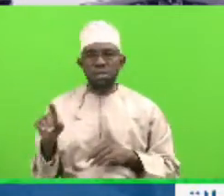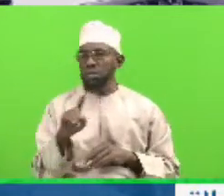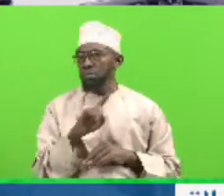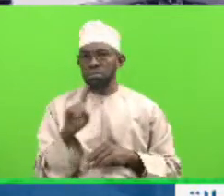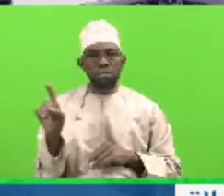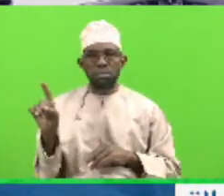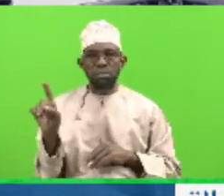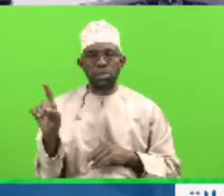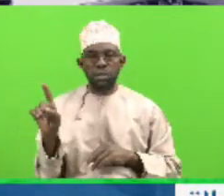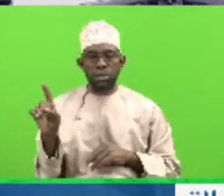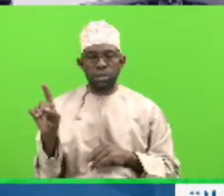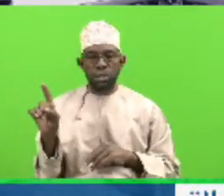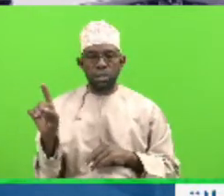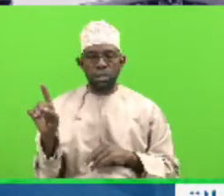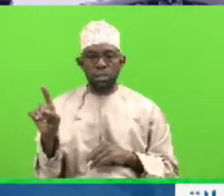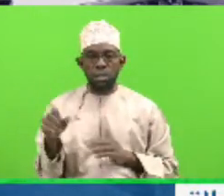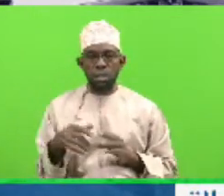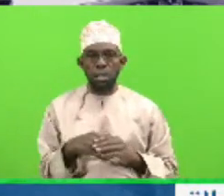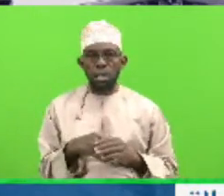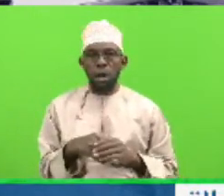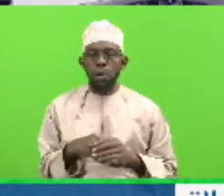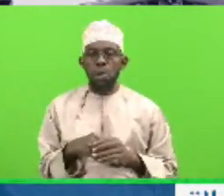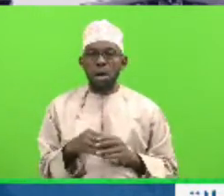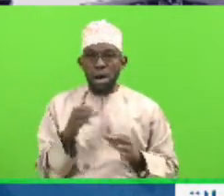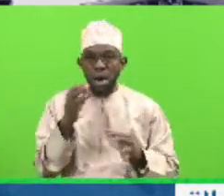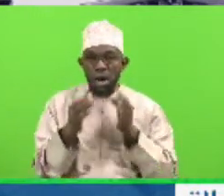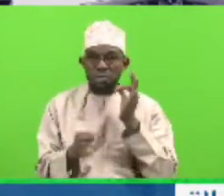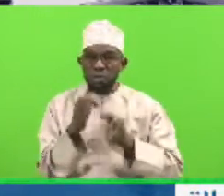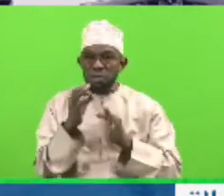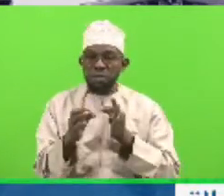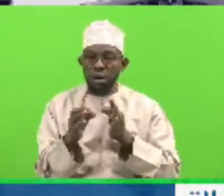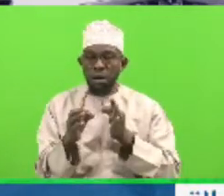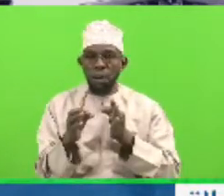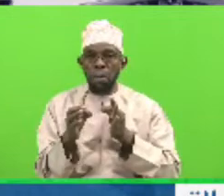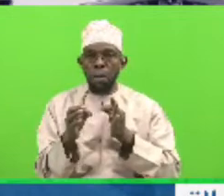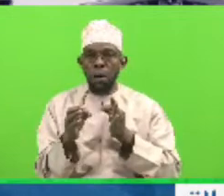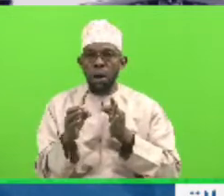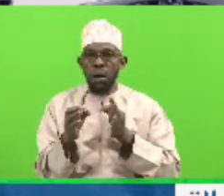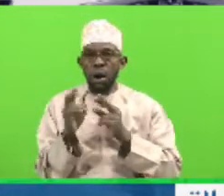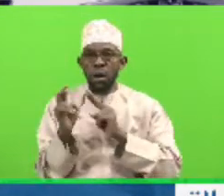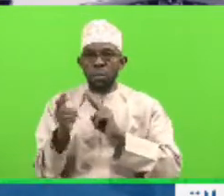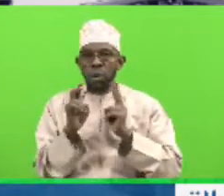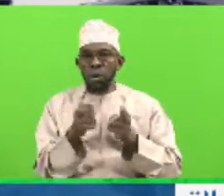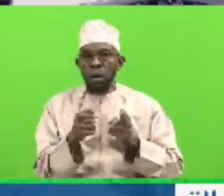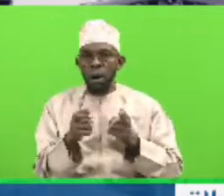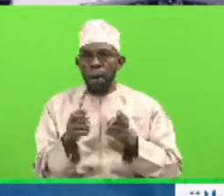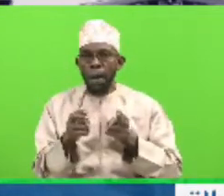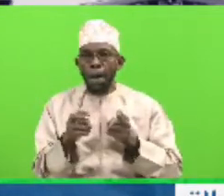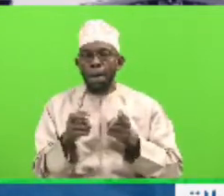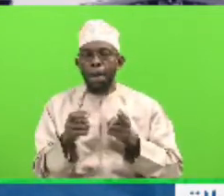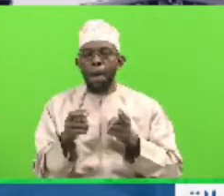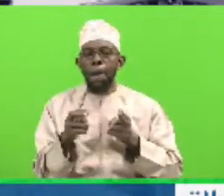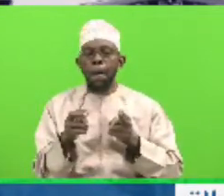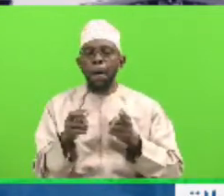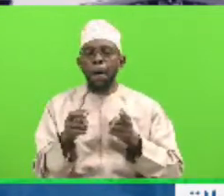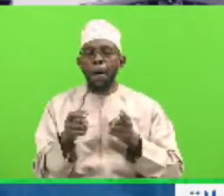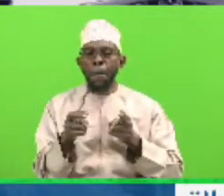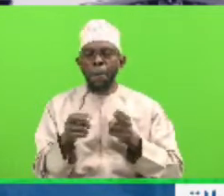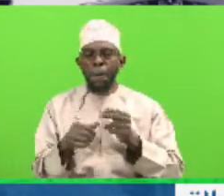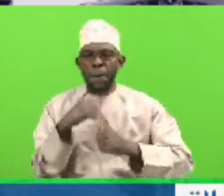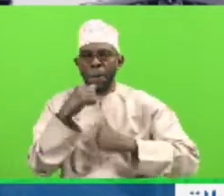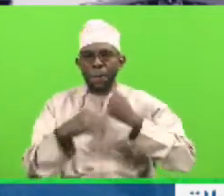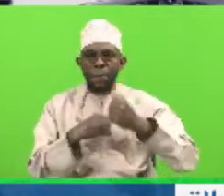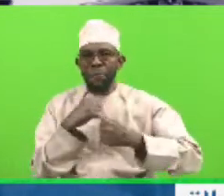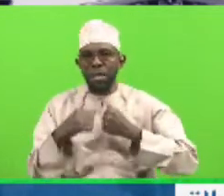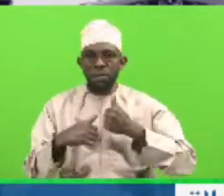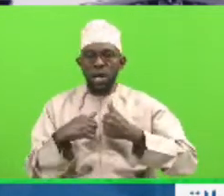the truth. Because if it was biological, if it was genetic, then this act would